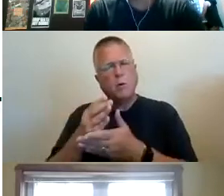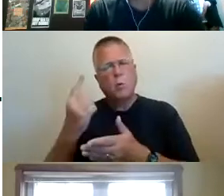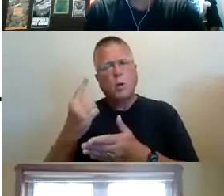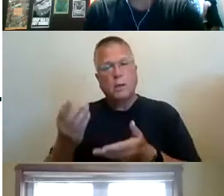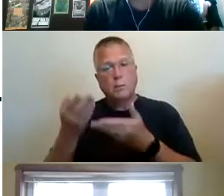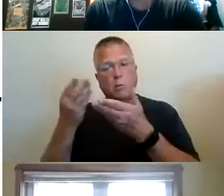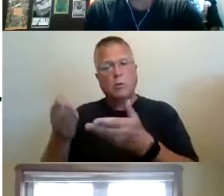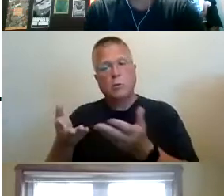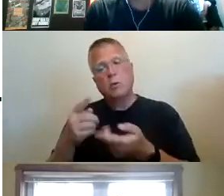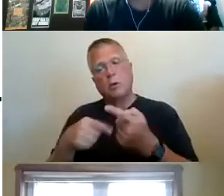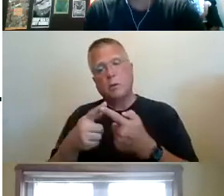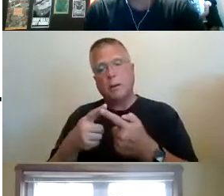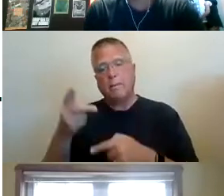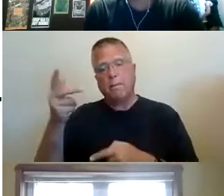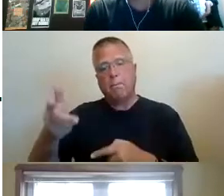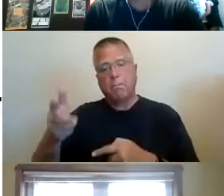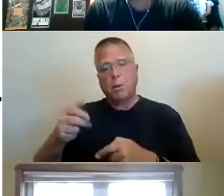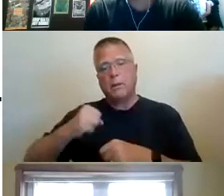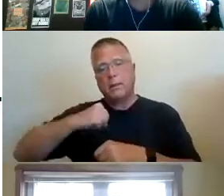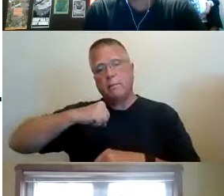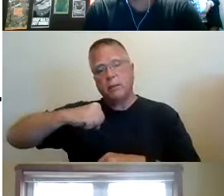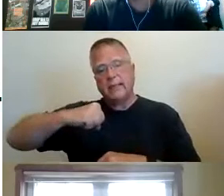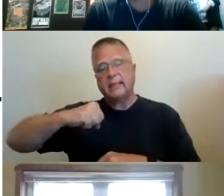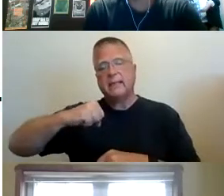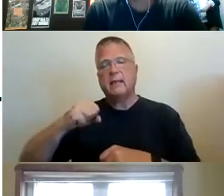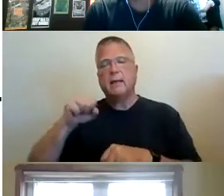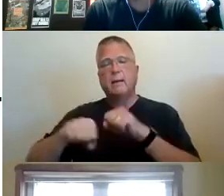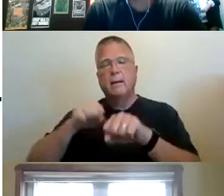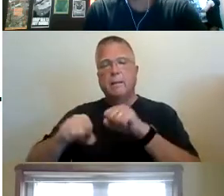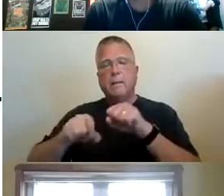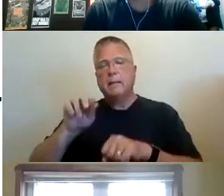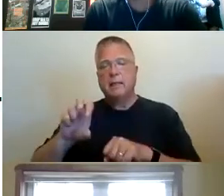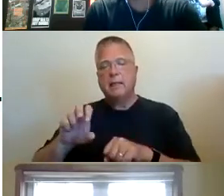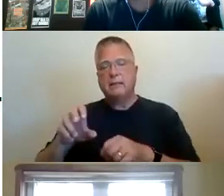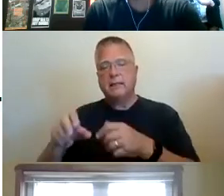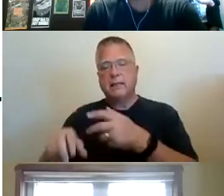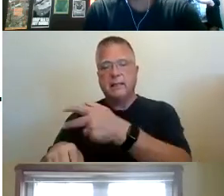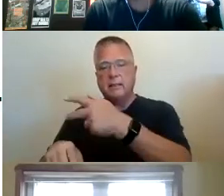was parking protected bike lanes. So moving the parking out from the curb,